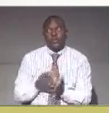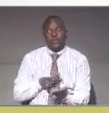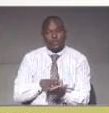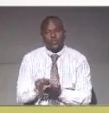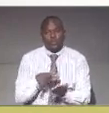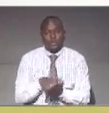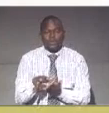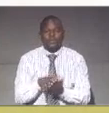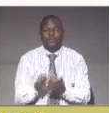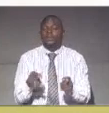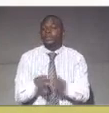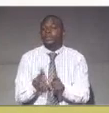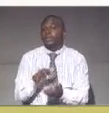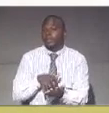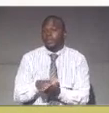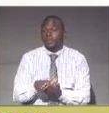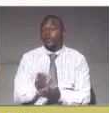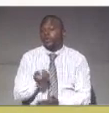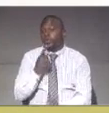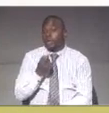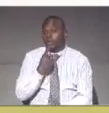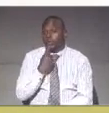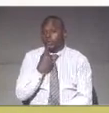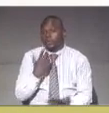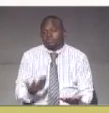costs, and then the cost of drugs.